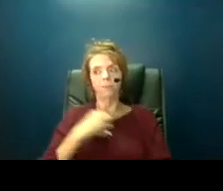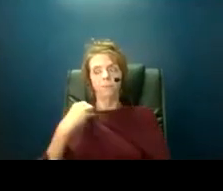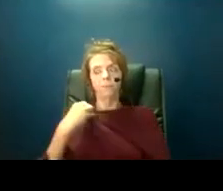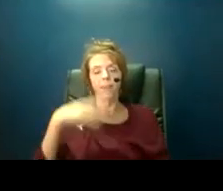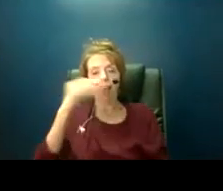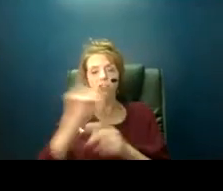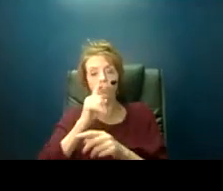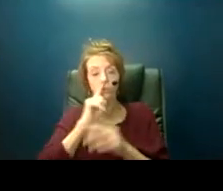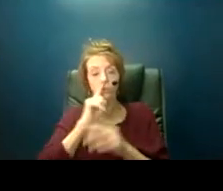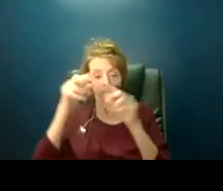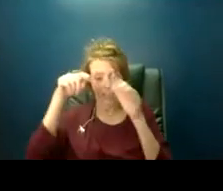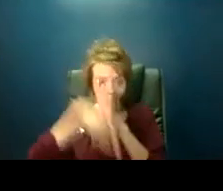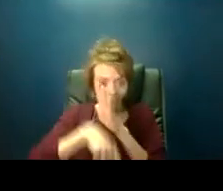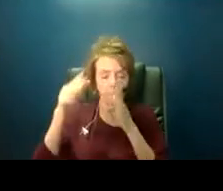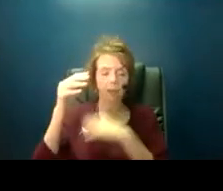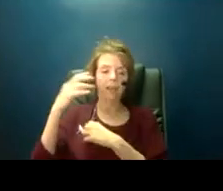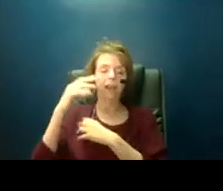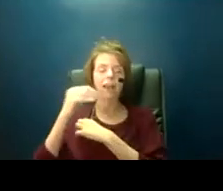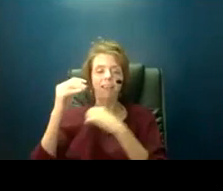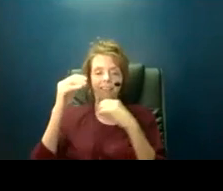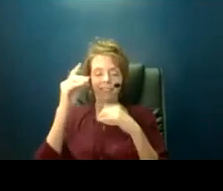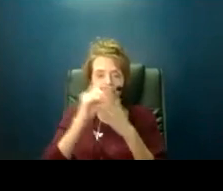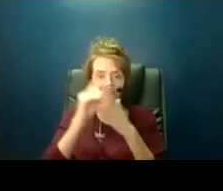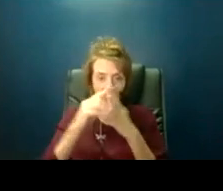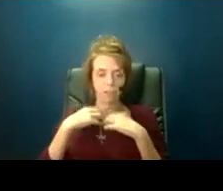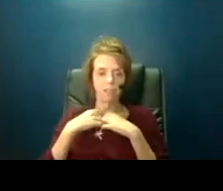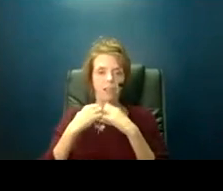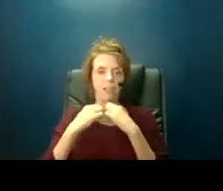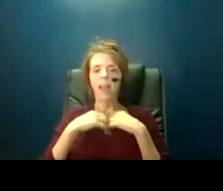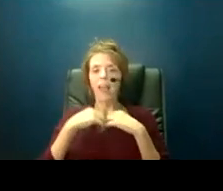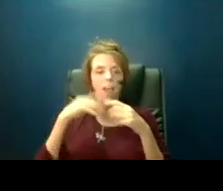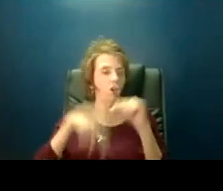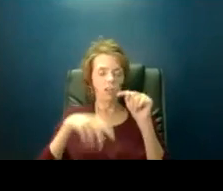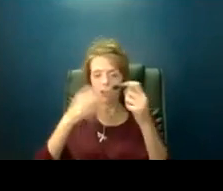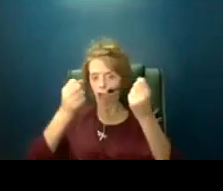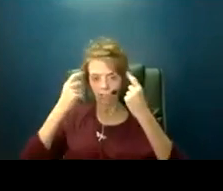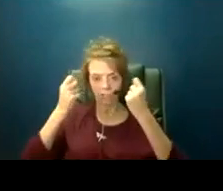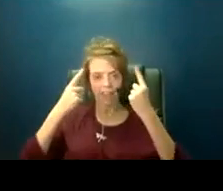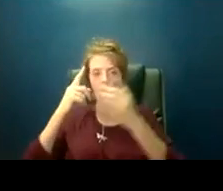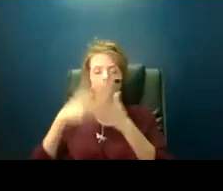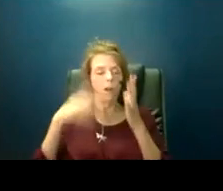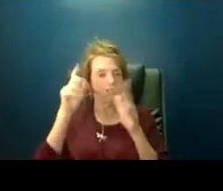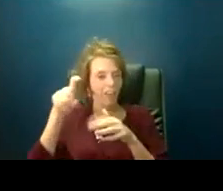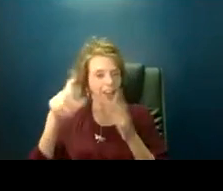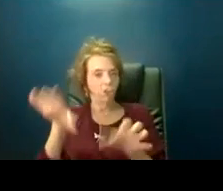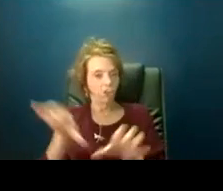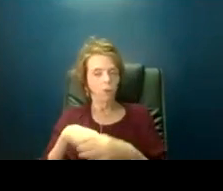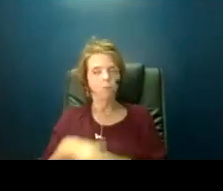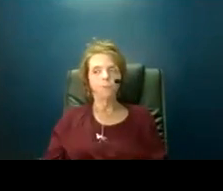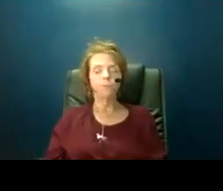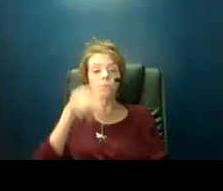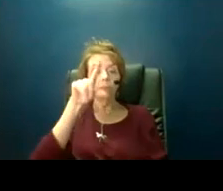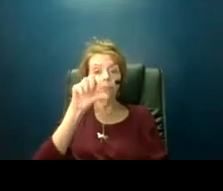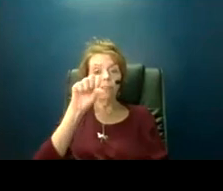she's really thorough and deep and detailed, and really couldn't wrap her head around what she was going to do. And Lisa had